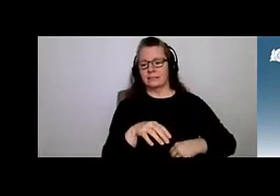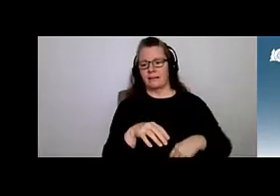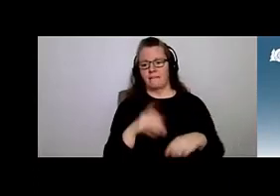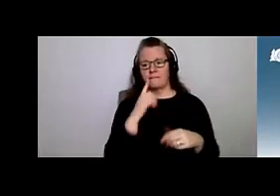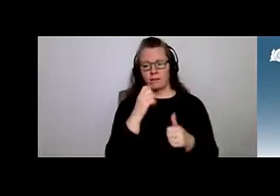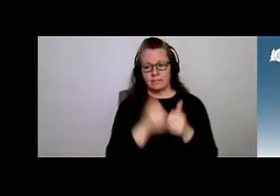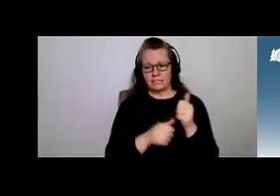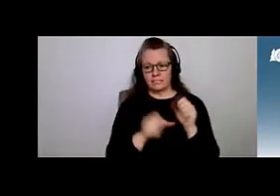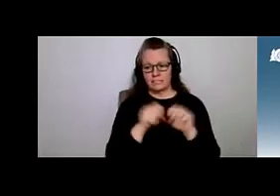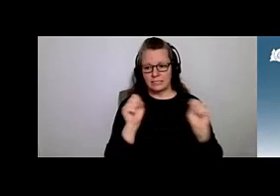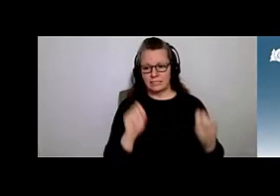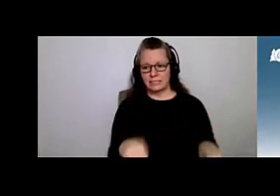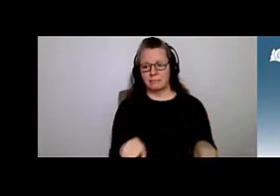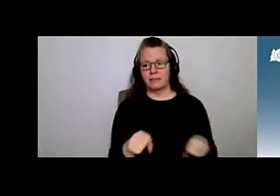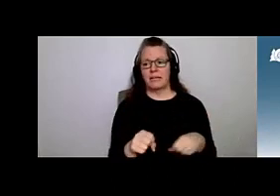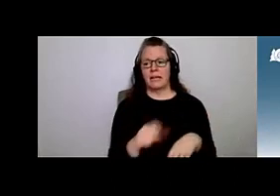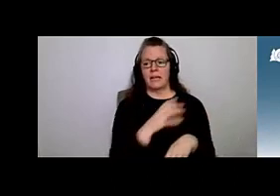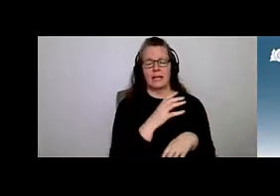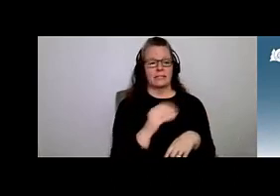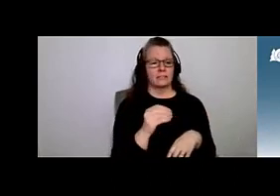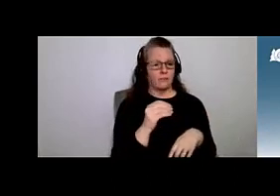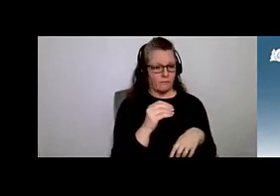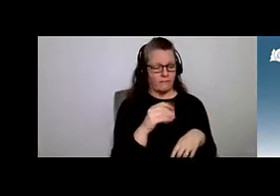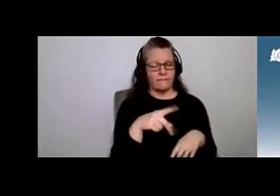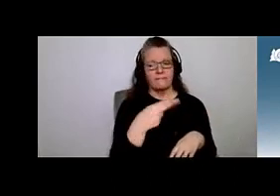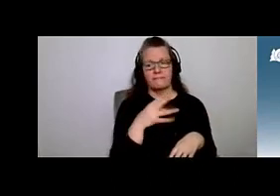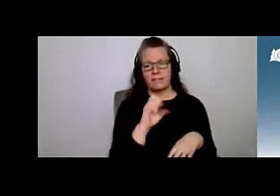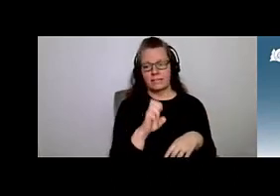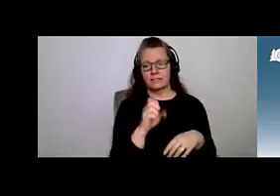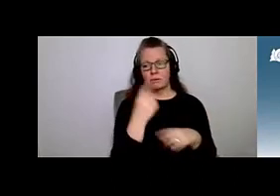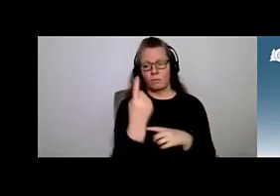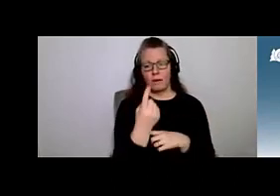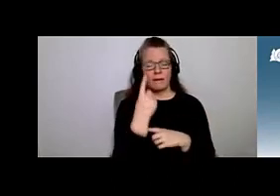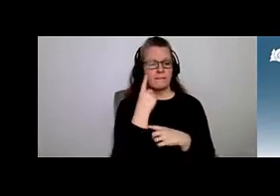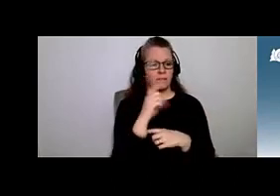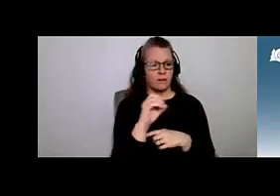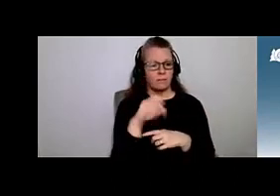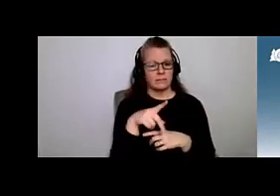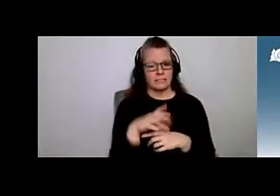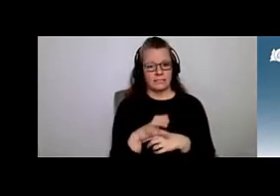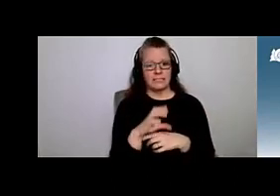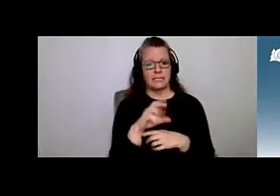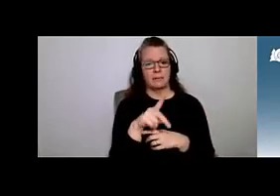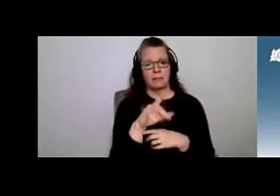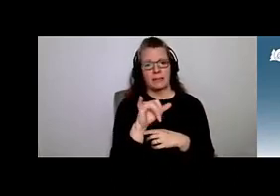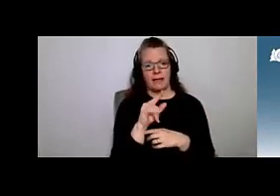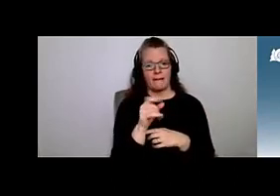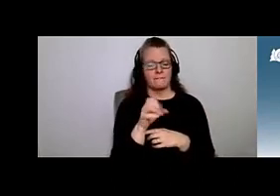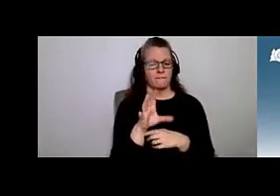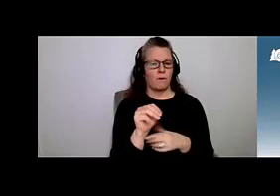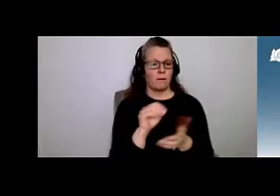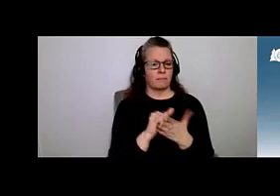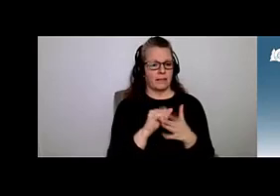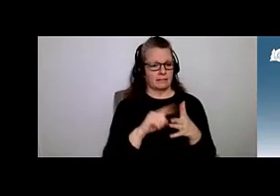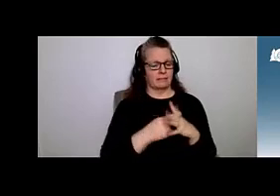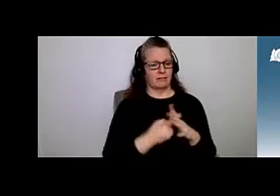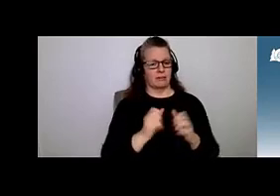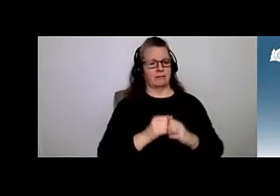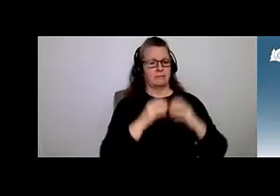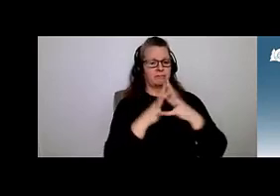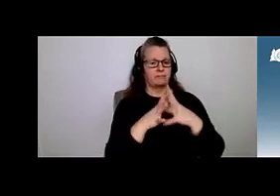phase 1, we implemented the OPSAFE platform, which went live in January 2021. This module